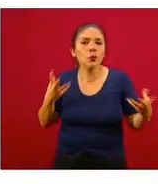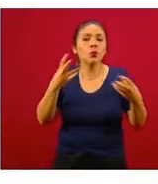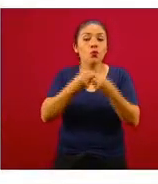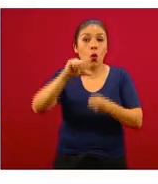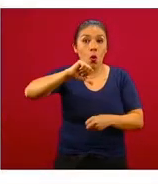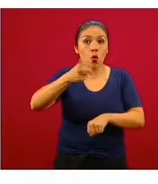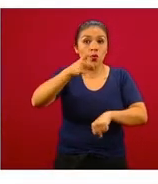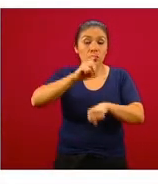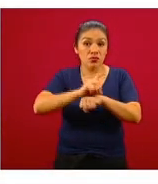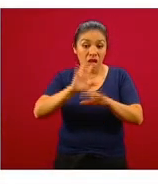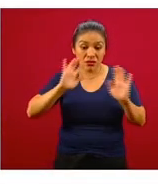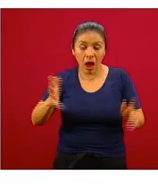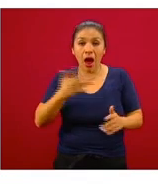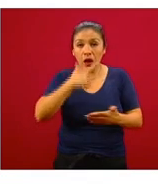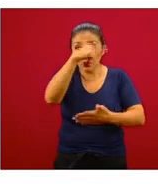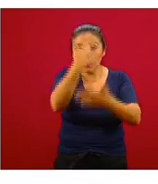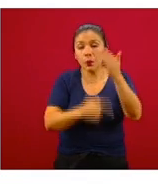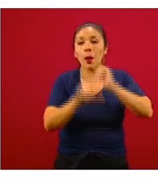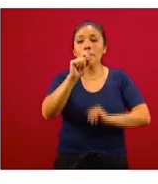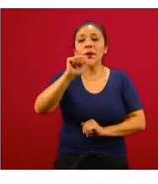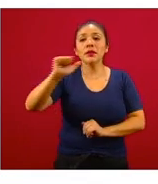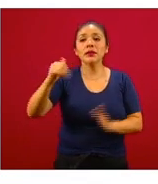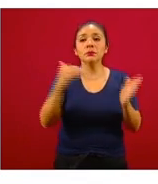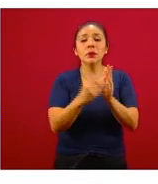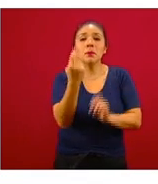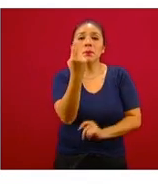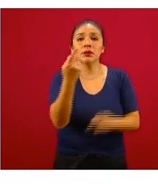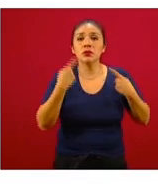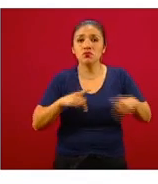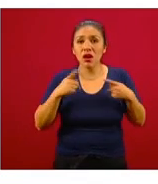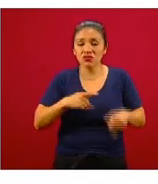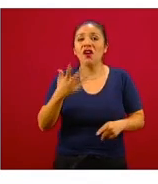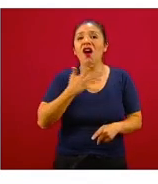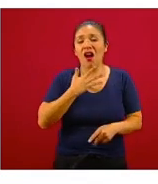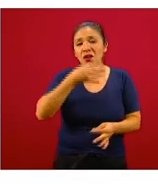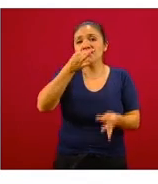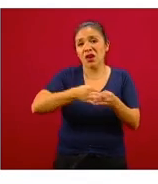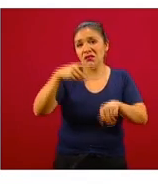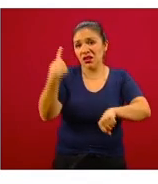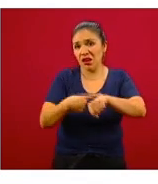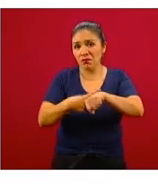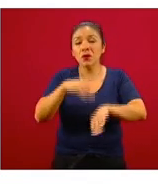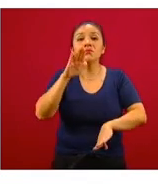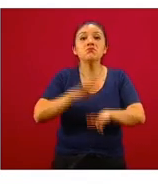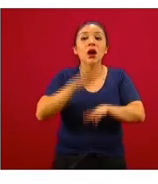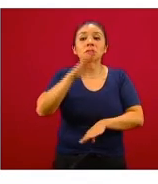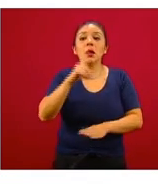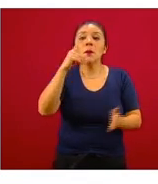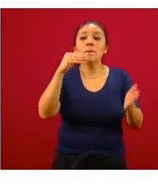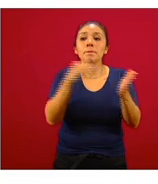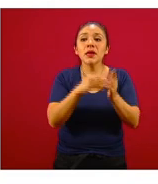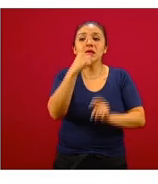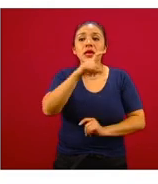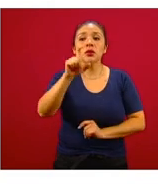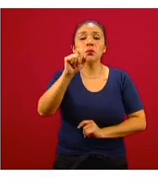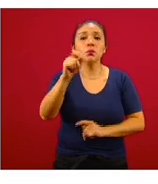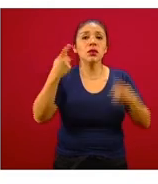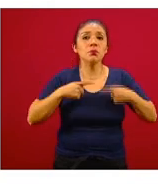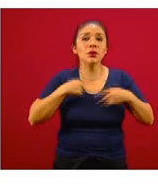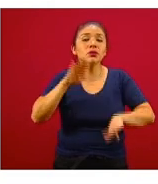Here we have the general pandemic curve for the cumulative confirmed cases, which, as we said, to this day